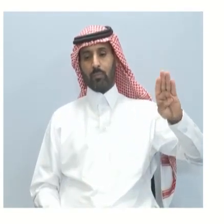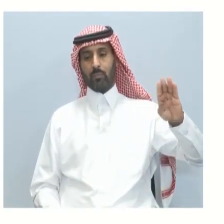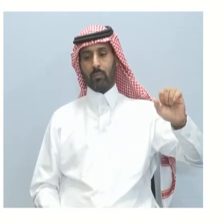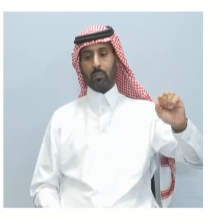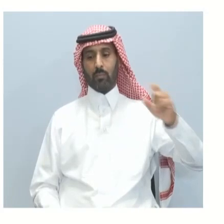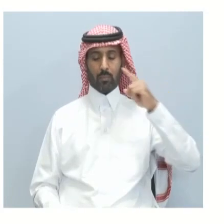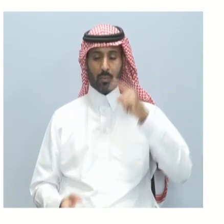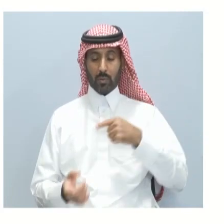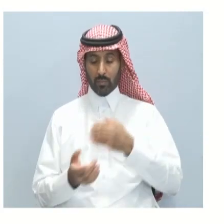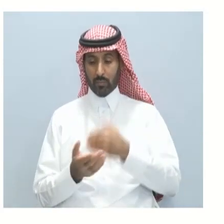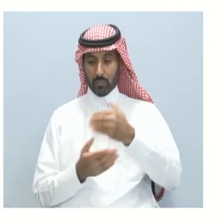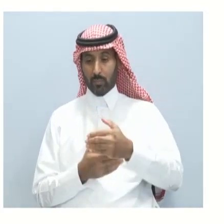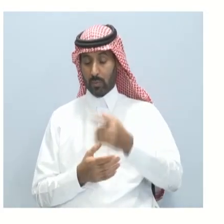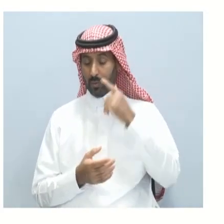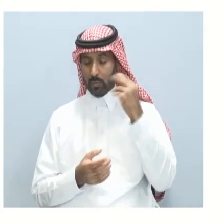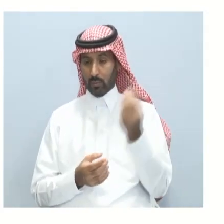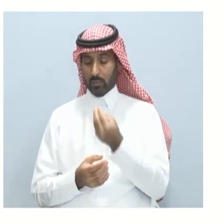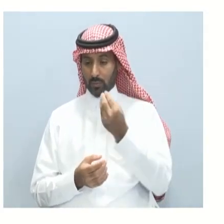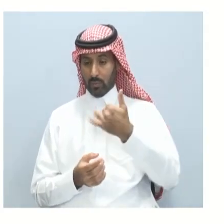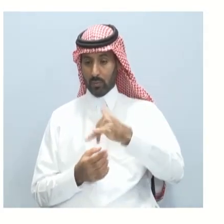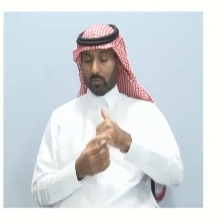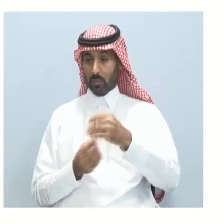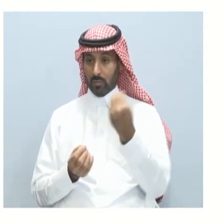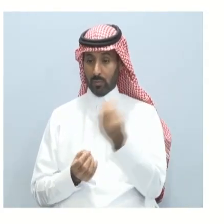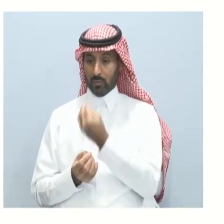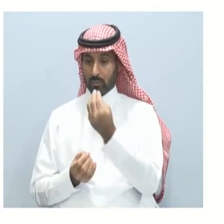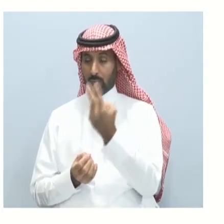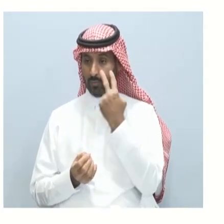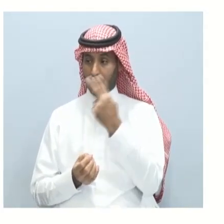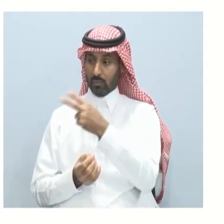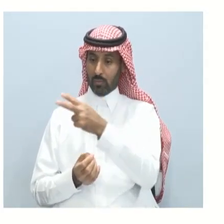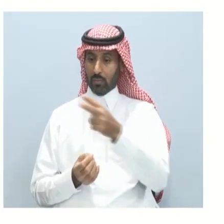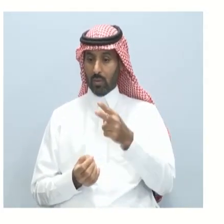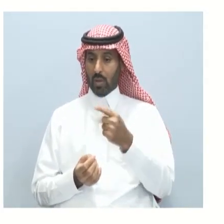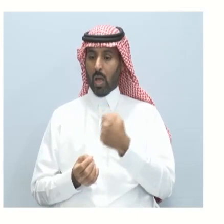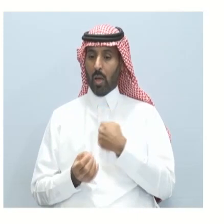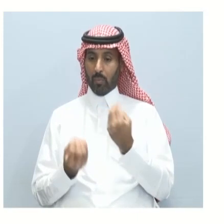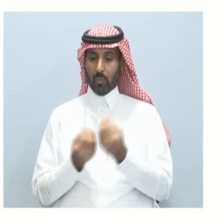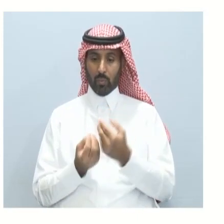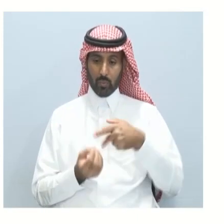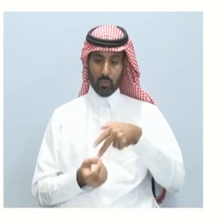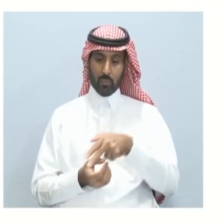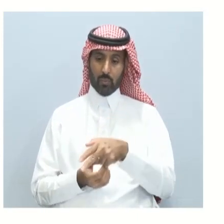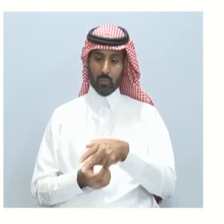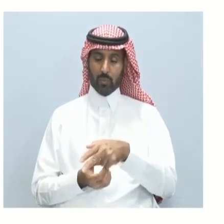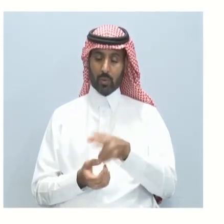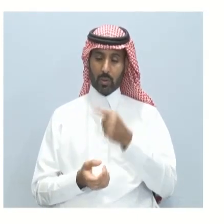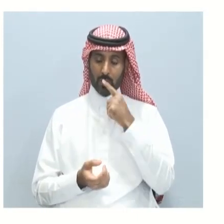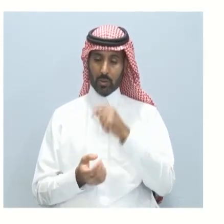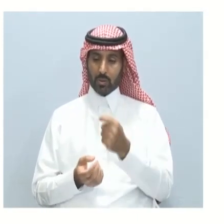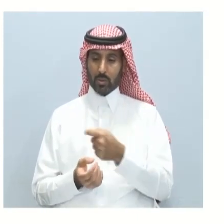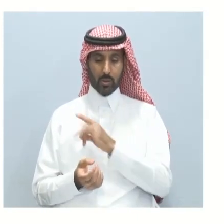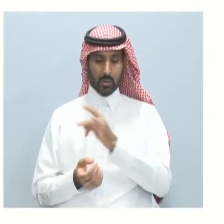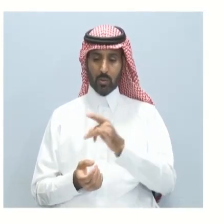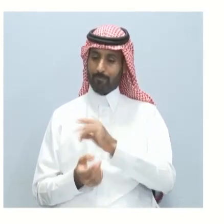visit a museum next week, and whether I like it or not, I'm going with her. She doesn't take no for an